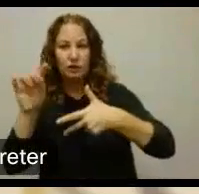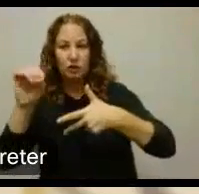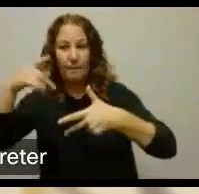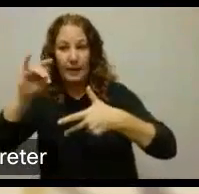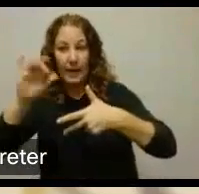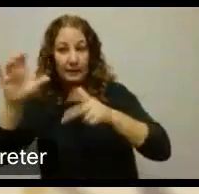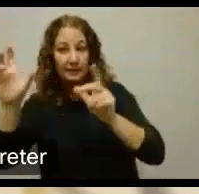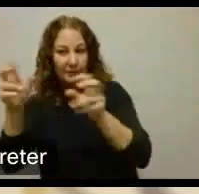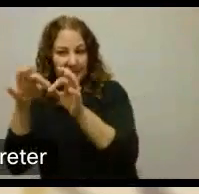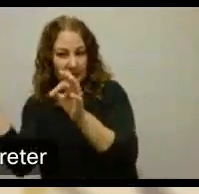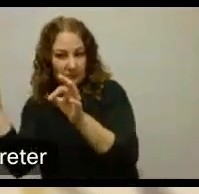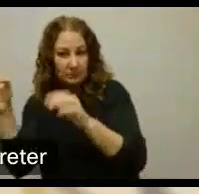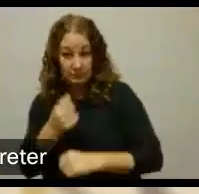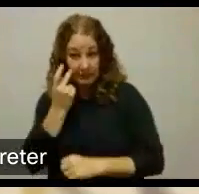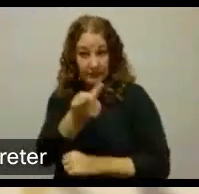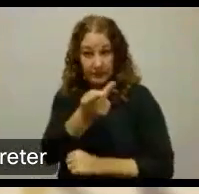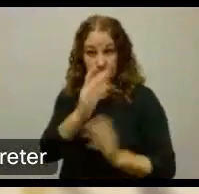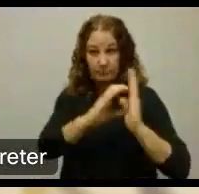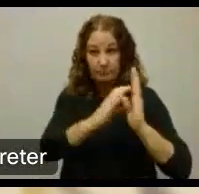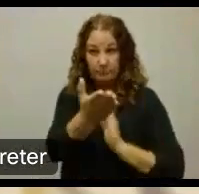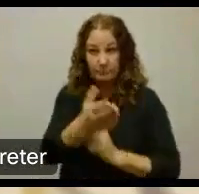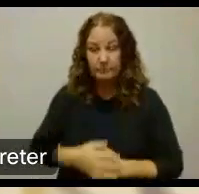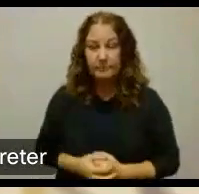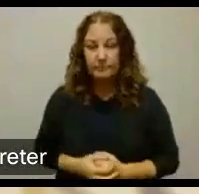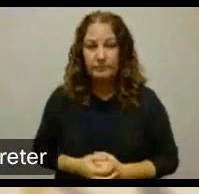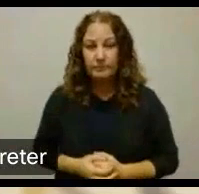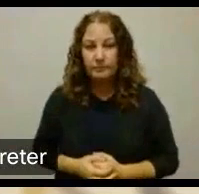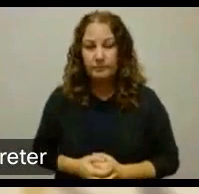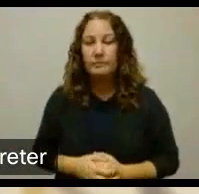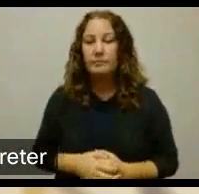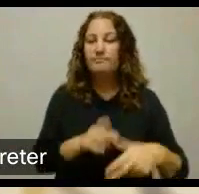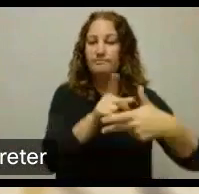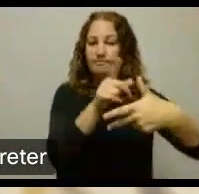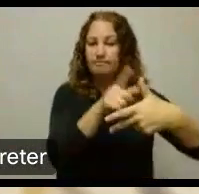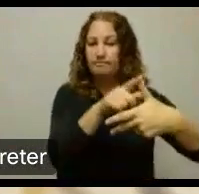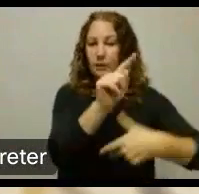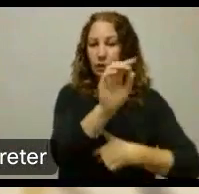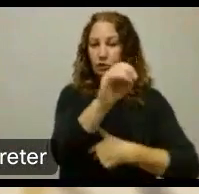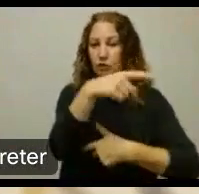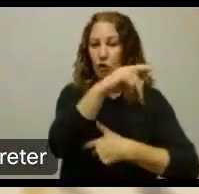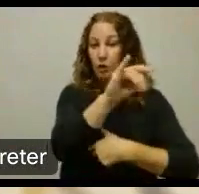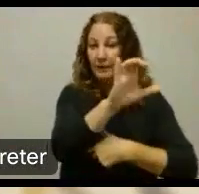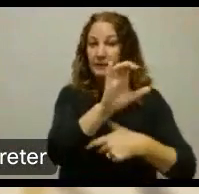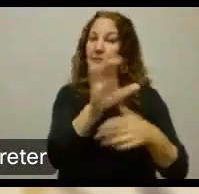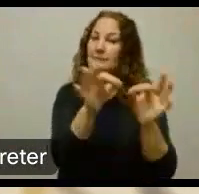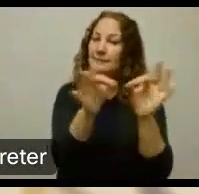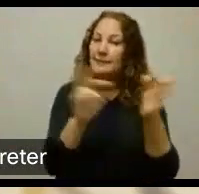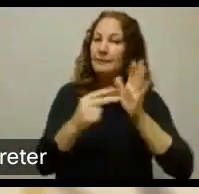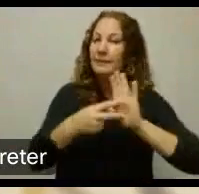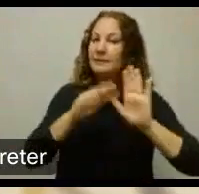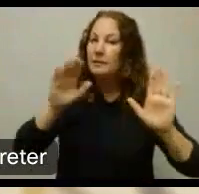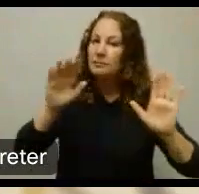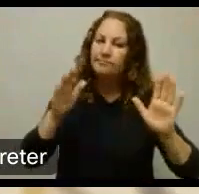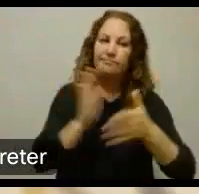you see the topic sentence in the paragraph. The topic sentence introduces the main idea or the